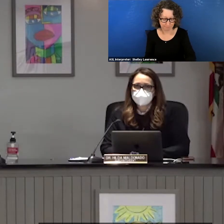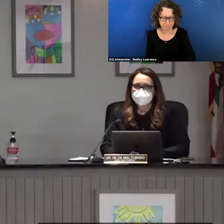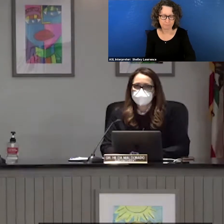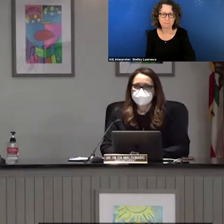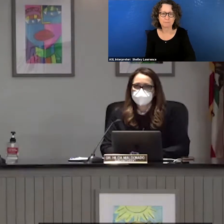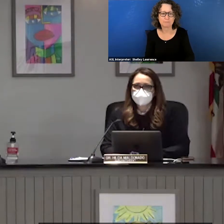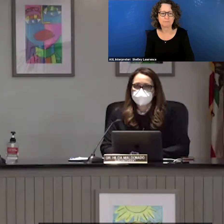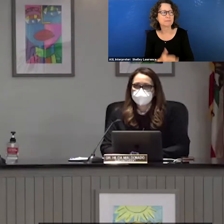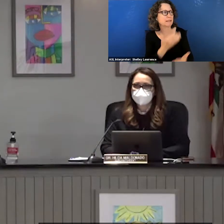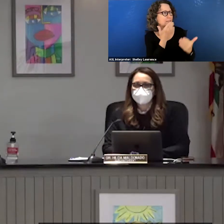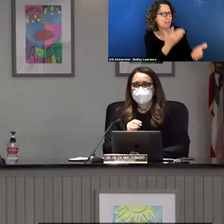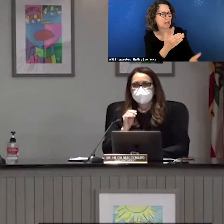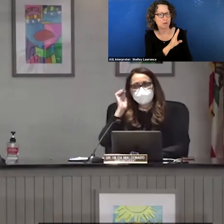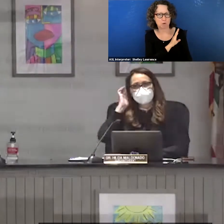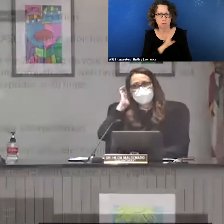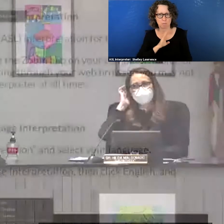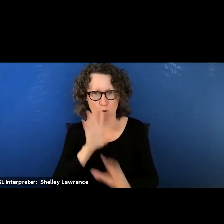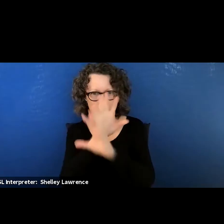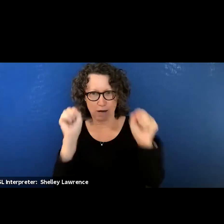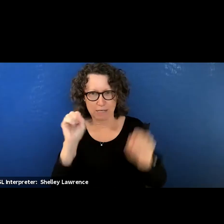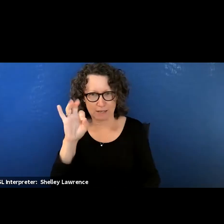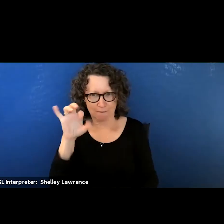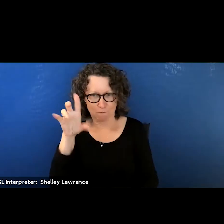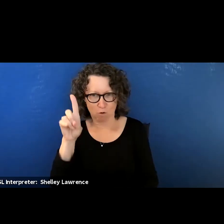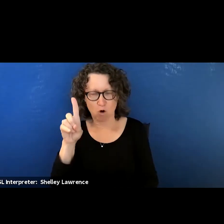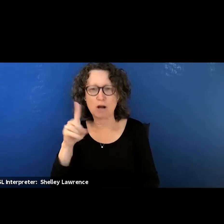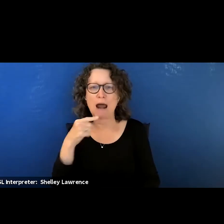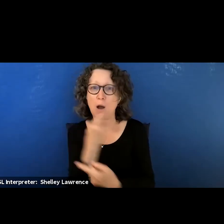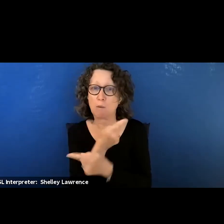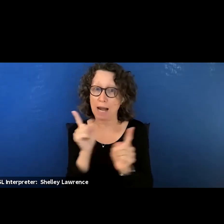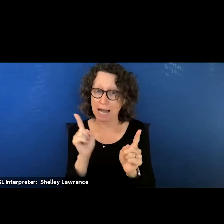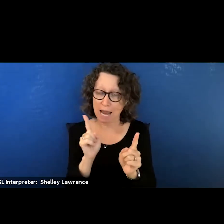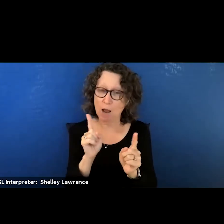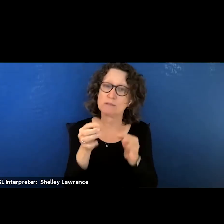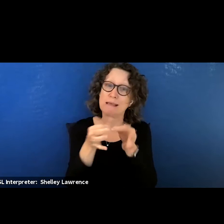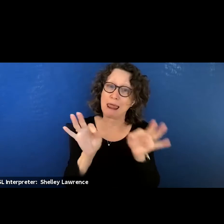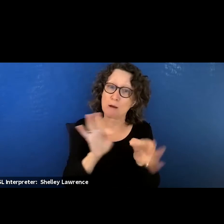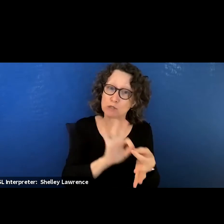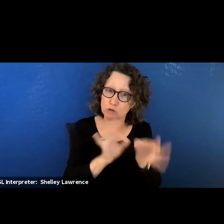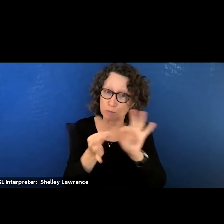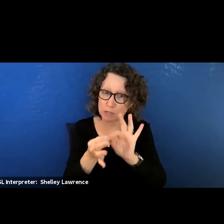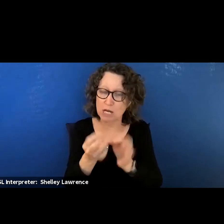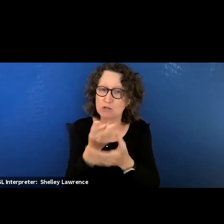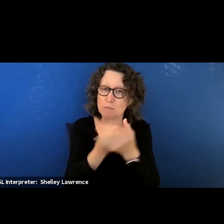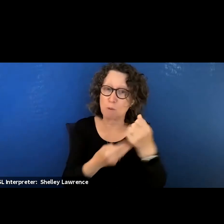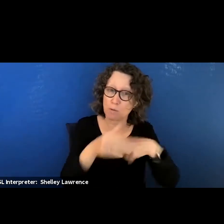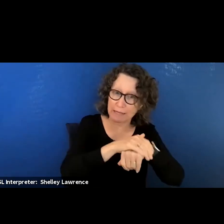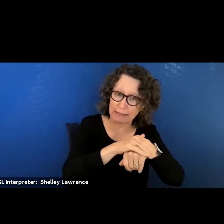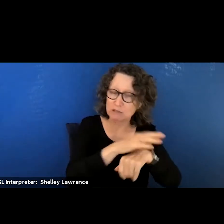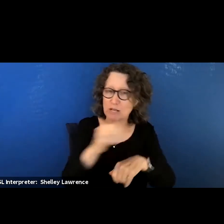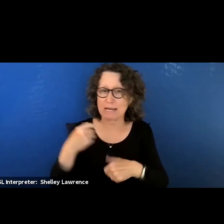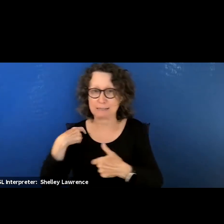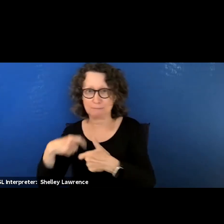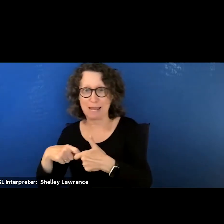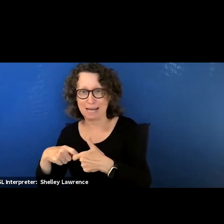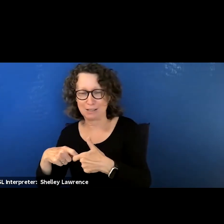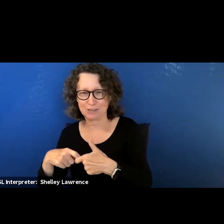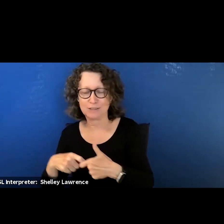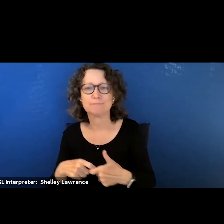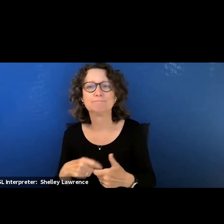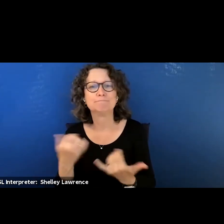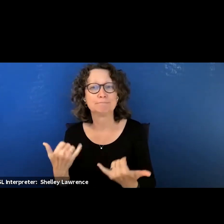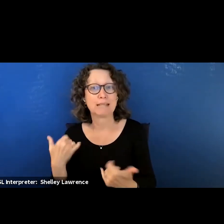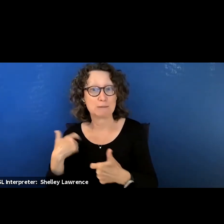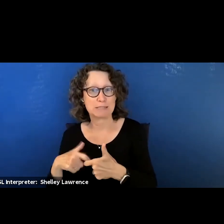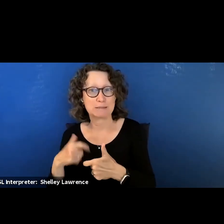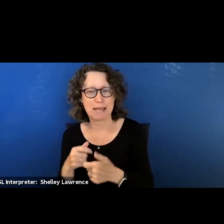Thank you, Board President Ford. Good evening. I will give this announcement regarding language interpretation in both English and Spanish. Buenas tardes. Voy a